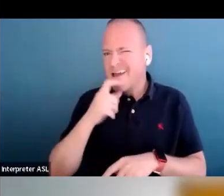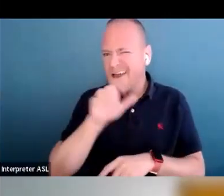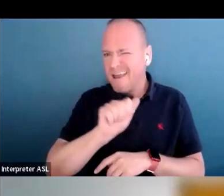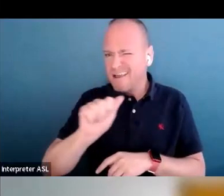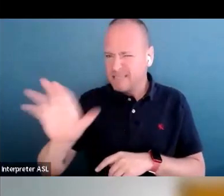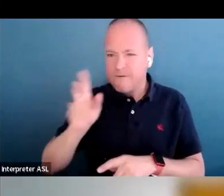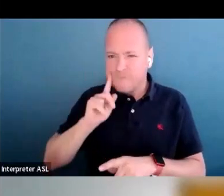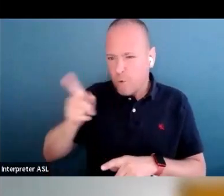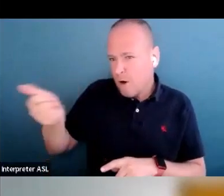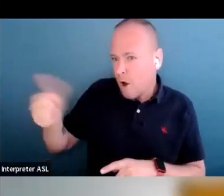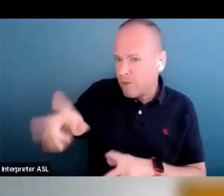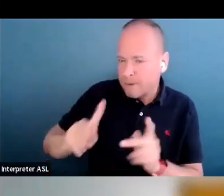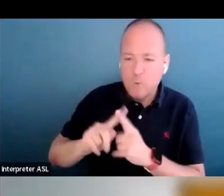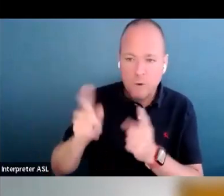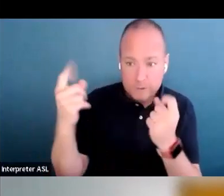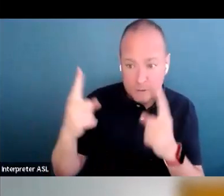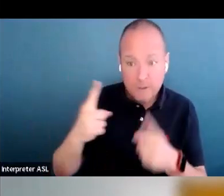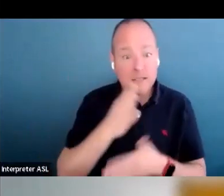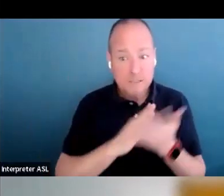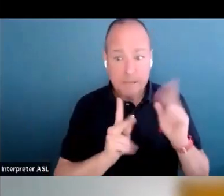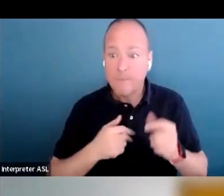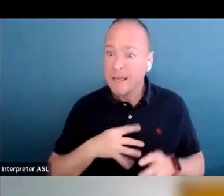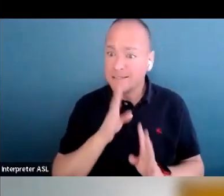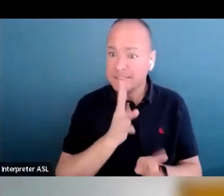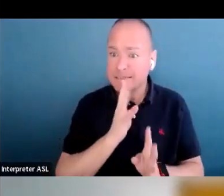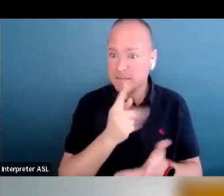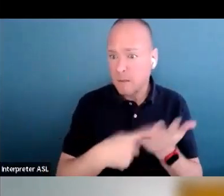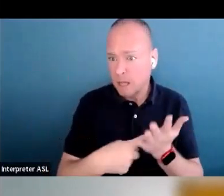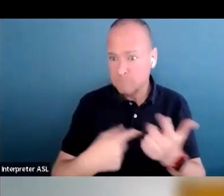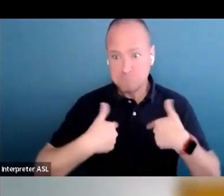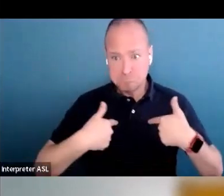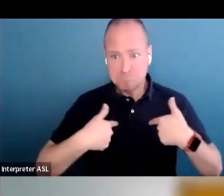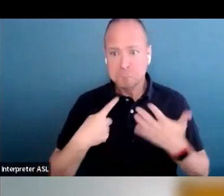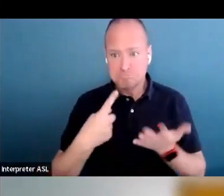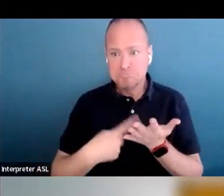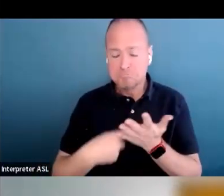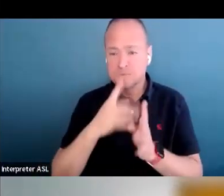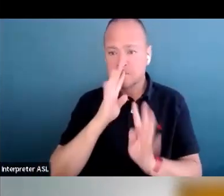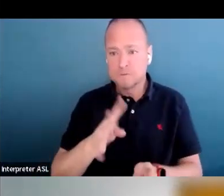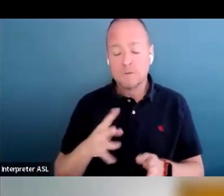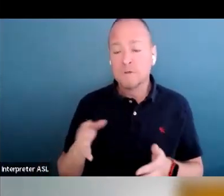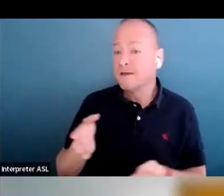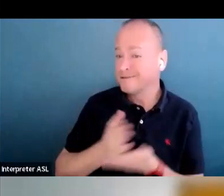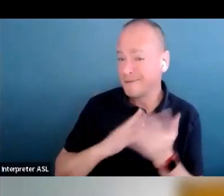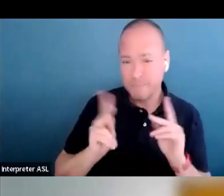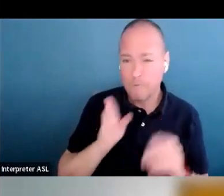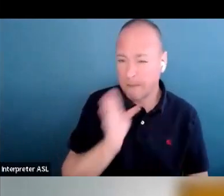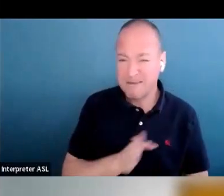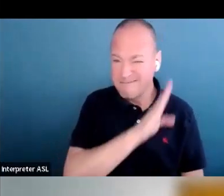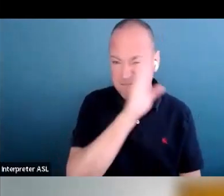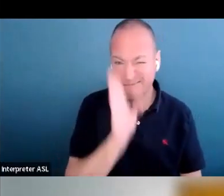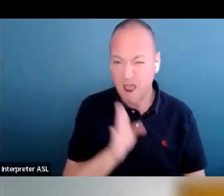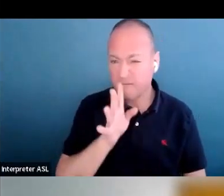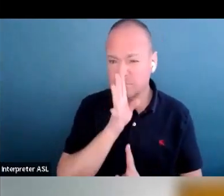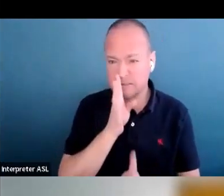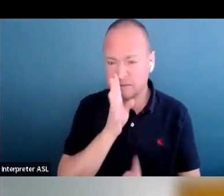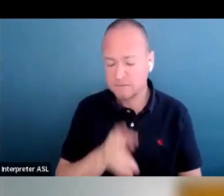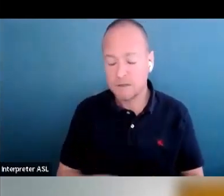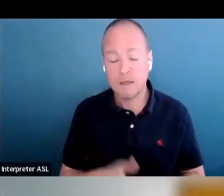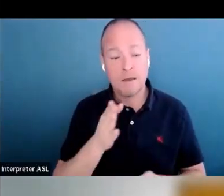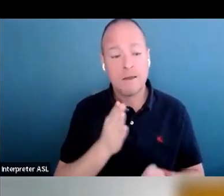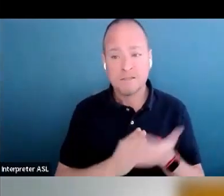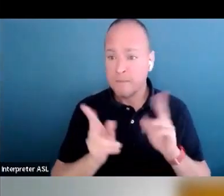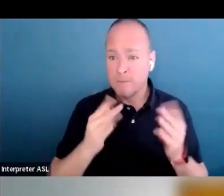Some of us may use speech some of the time, like myself. Some of us may never use speech. Some of us may be born with